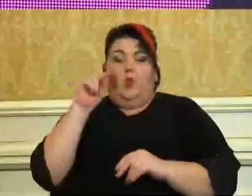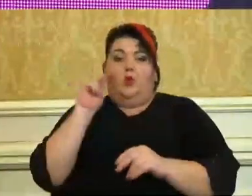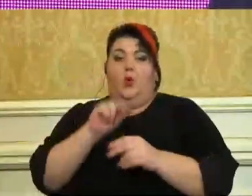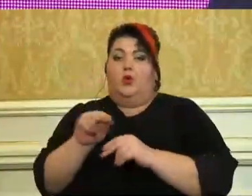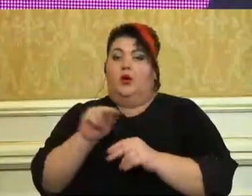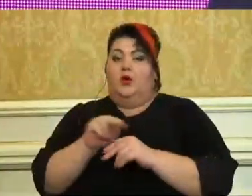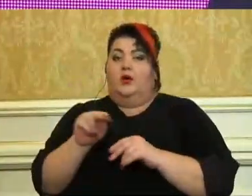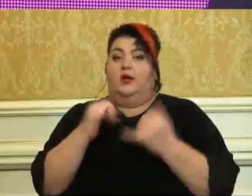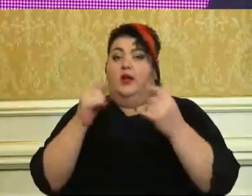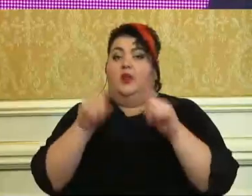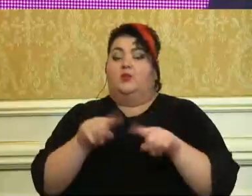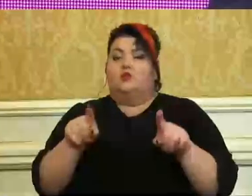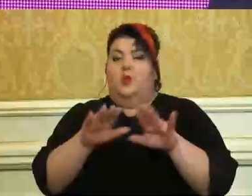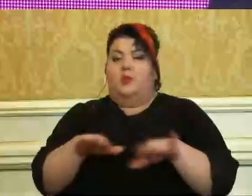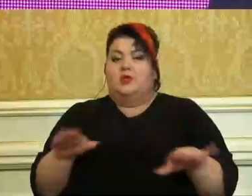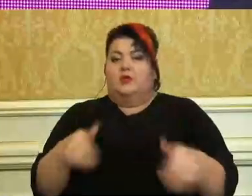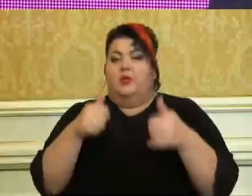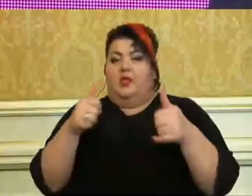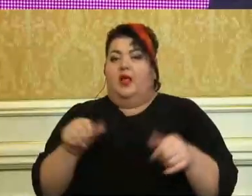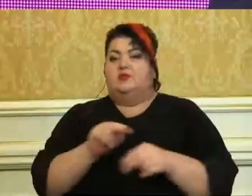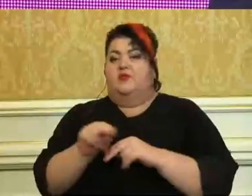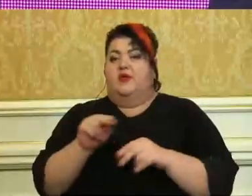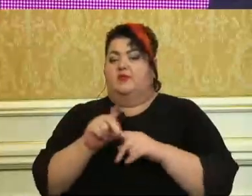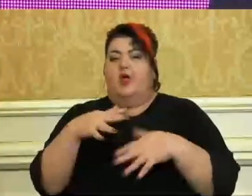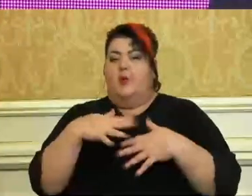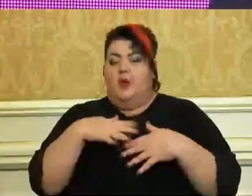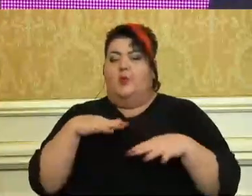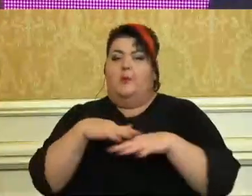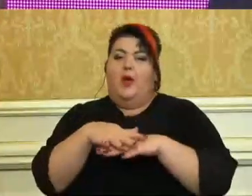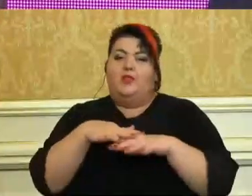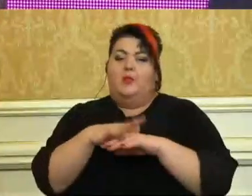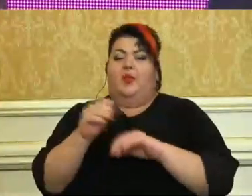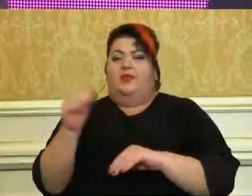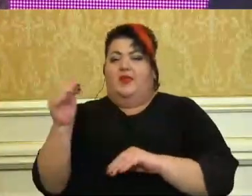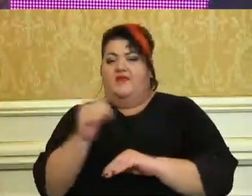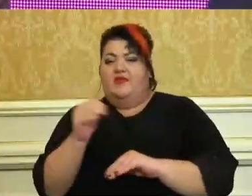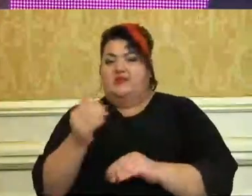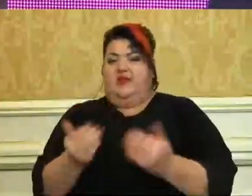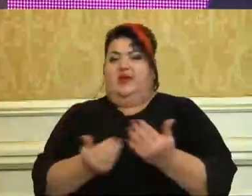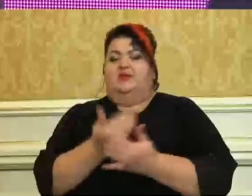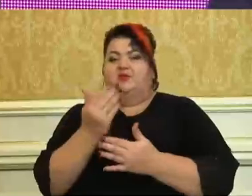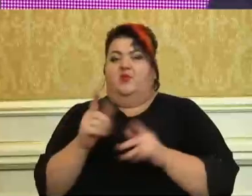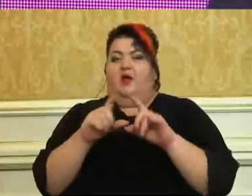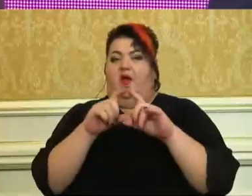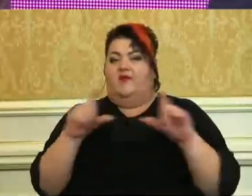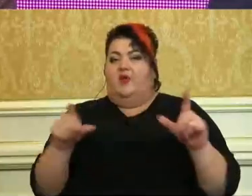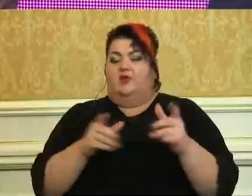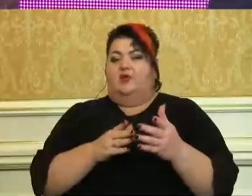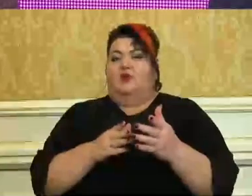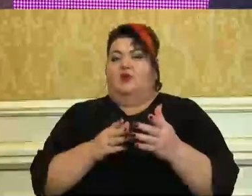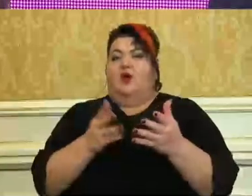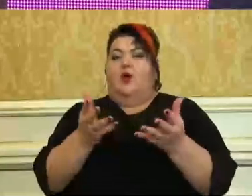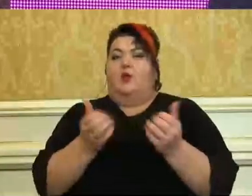lesson competition. So it was a STEM. It was very interesting to be trained to the kids. And